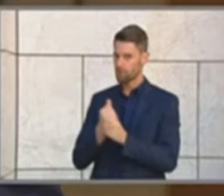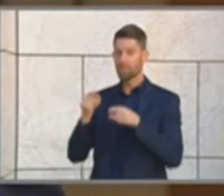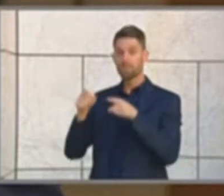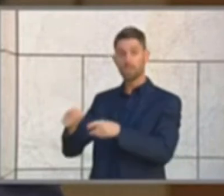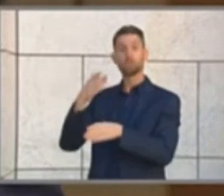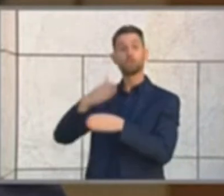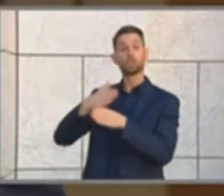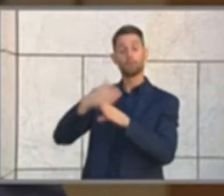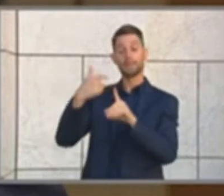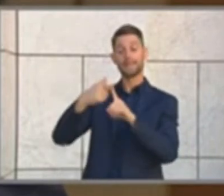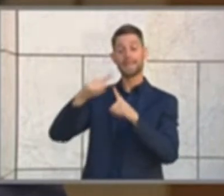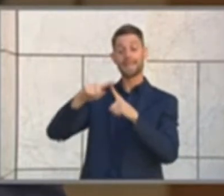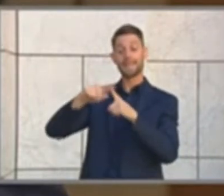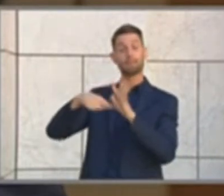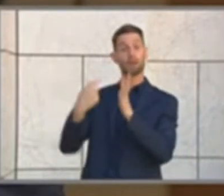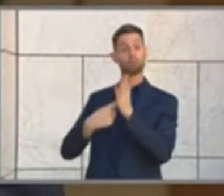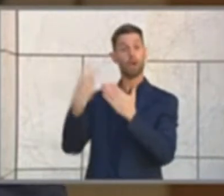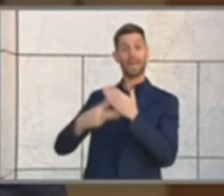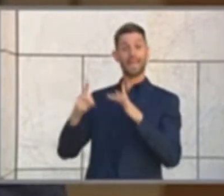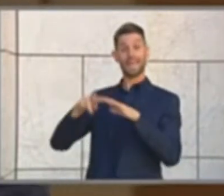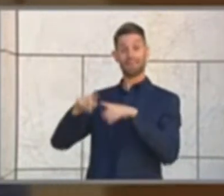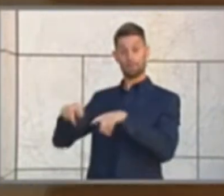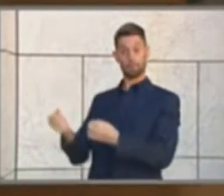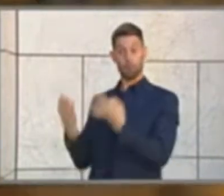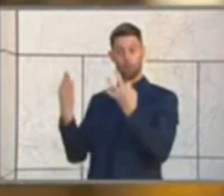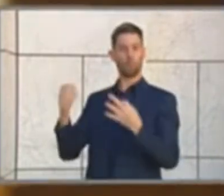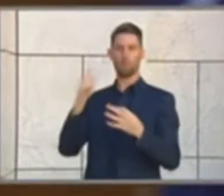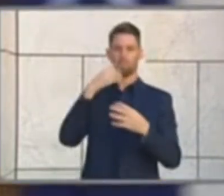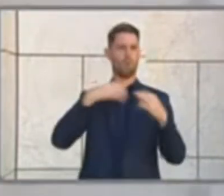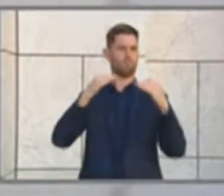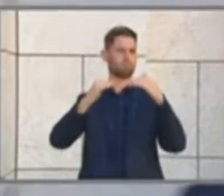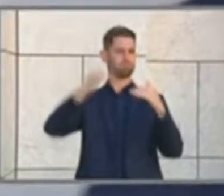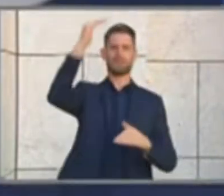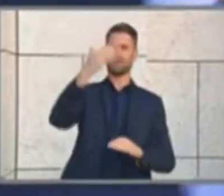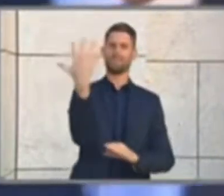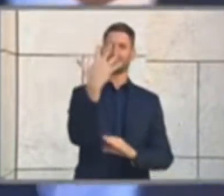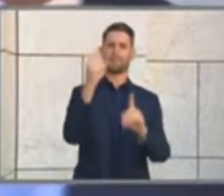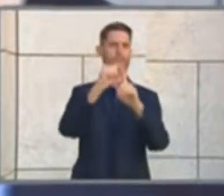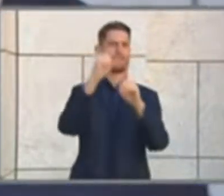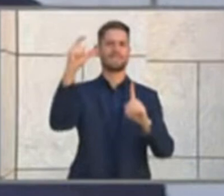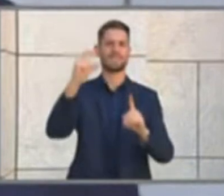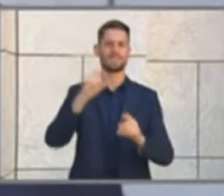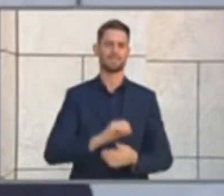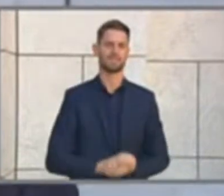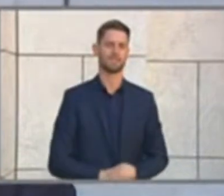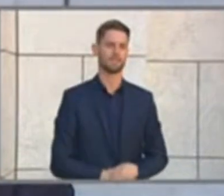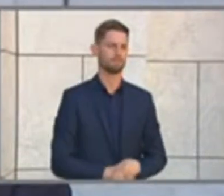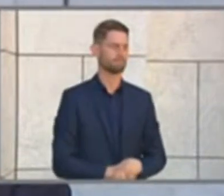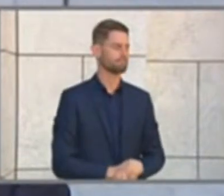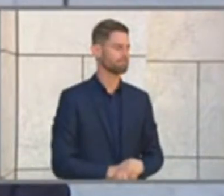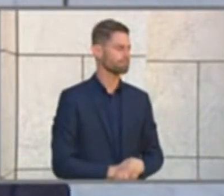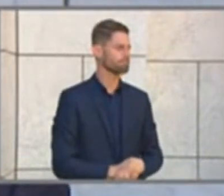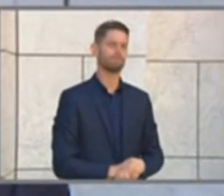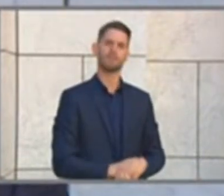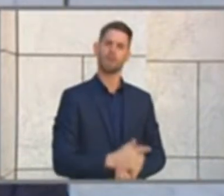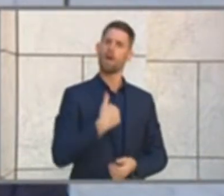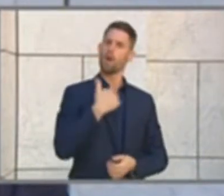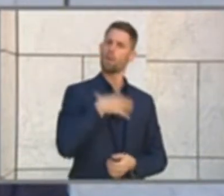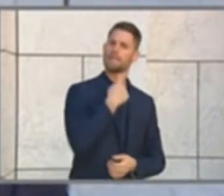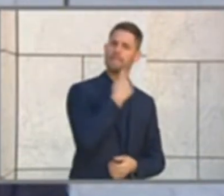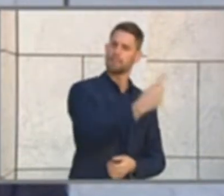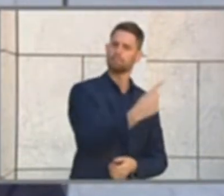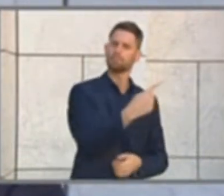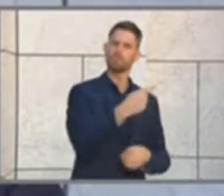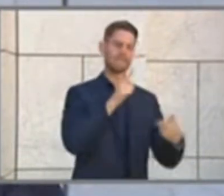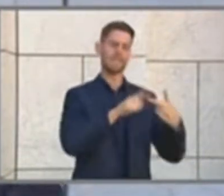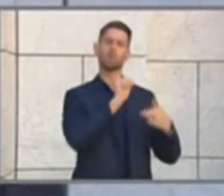be 15%. And that's really important to understand. Those were very disappointing remarks. He has a bit of form